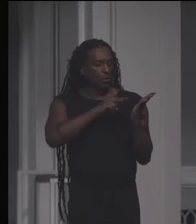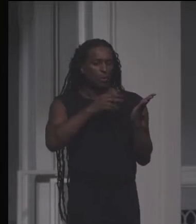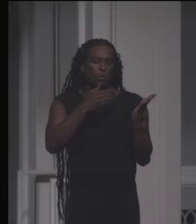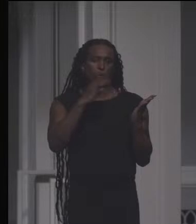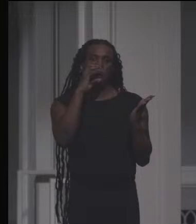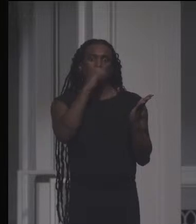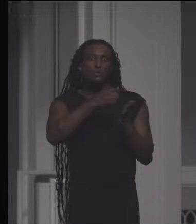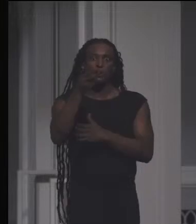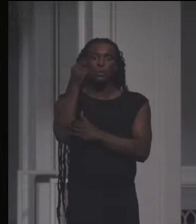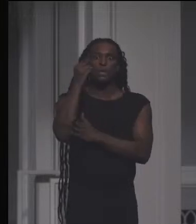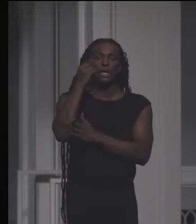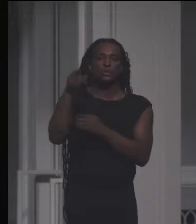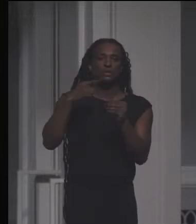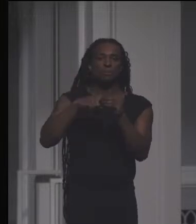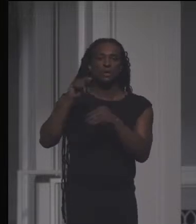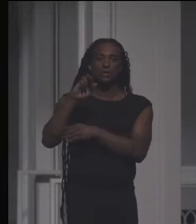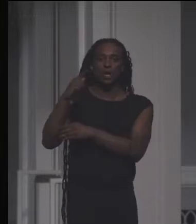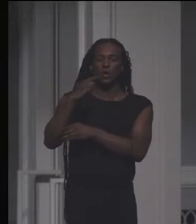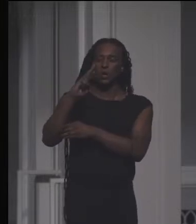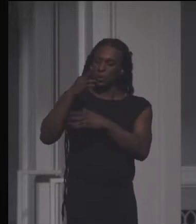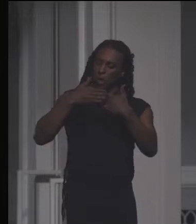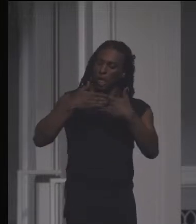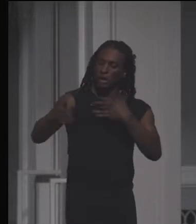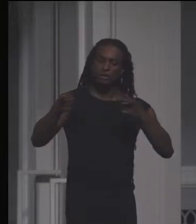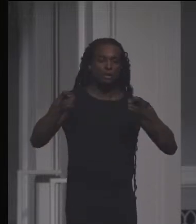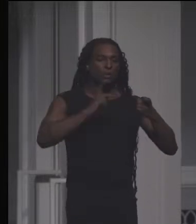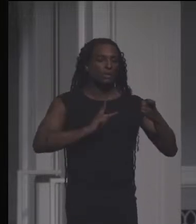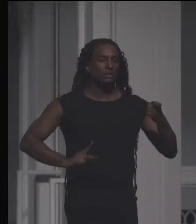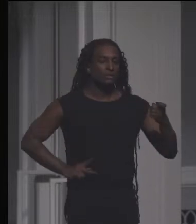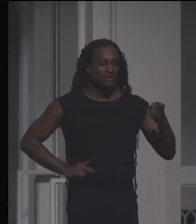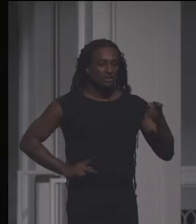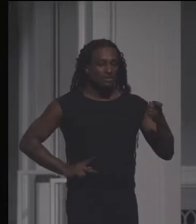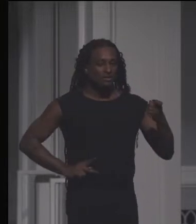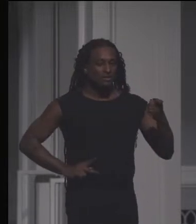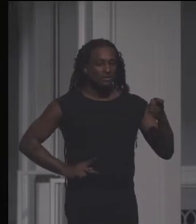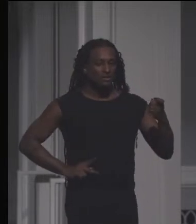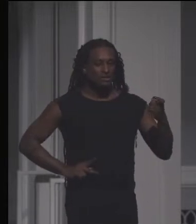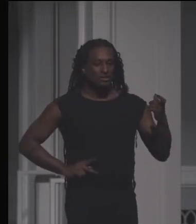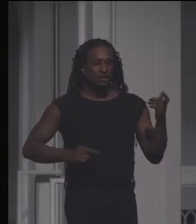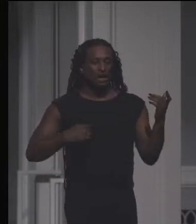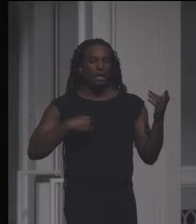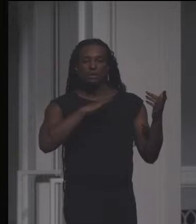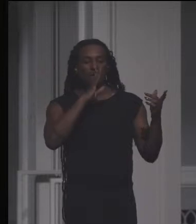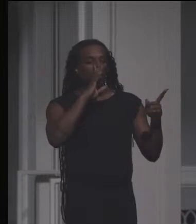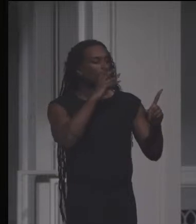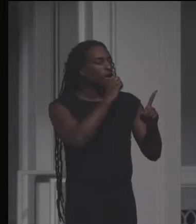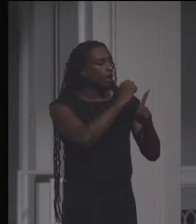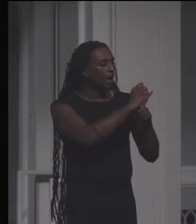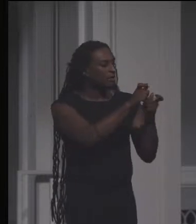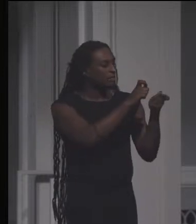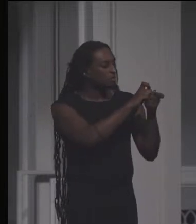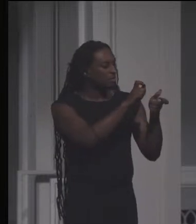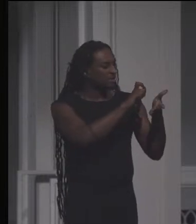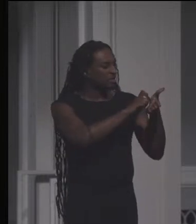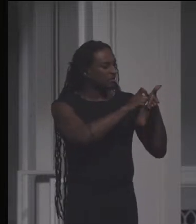the fall of Rome. I was never really a fan of Chrétien or Malory